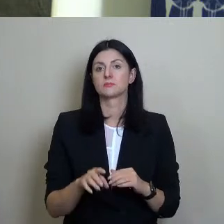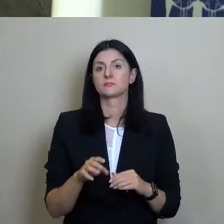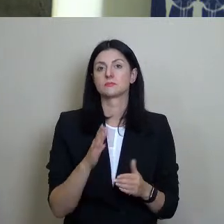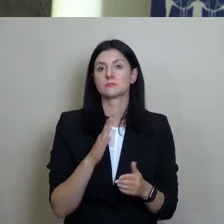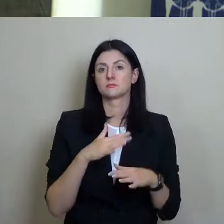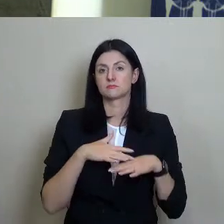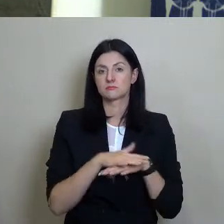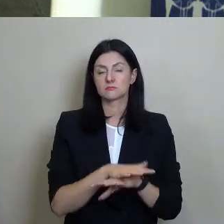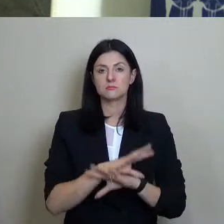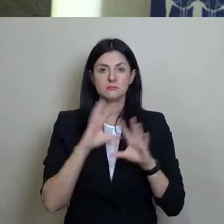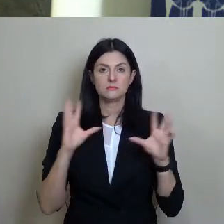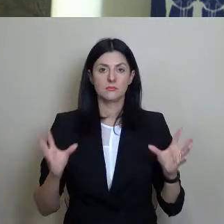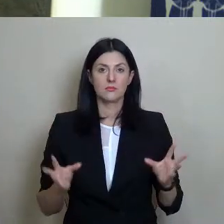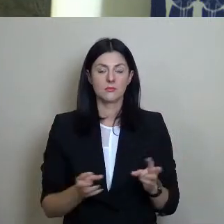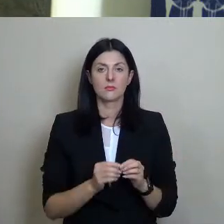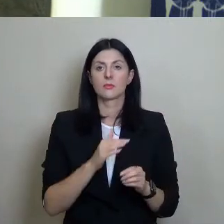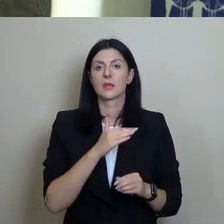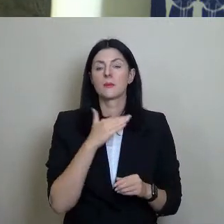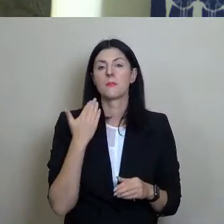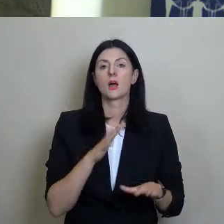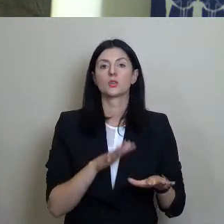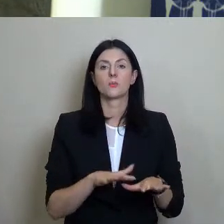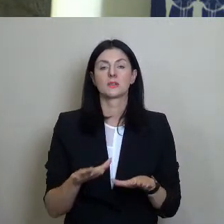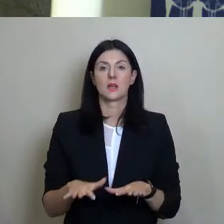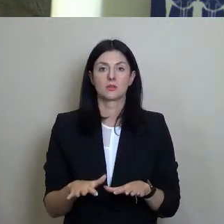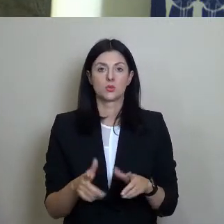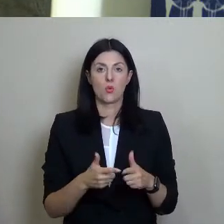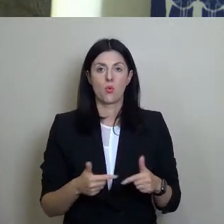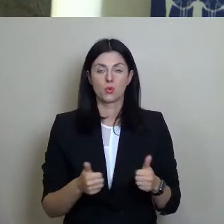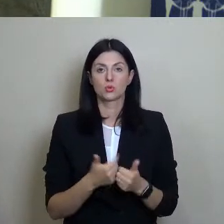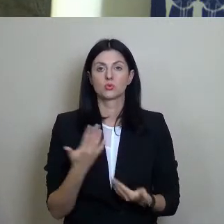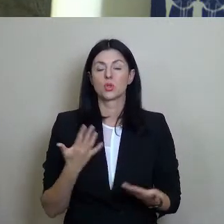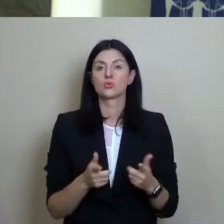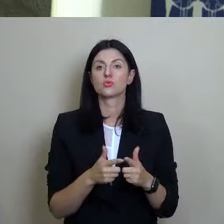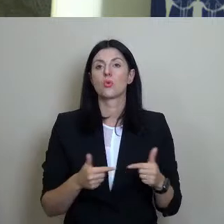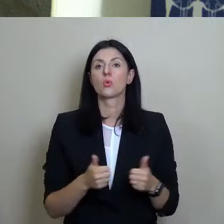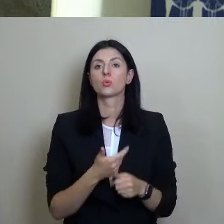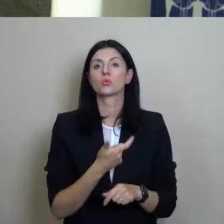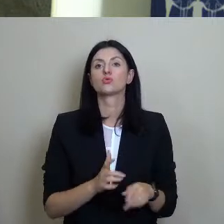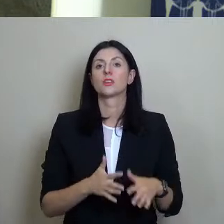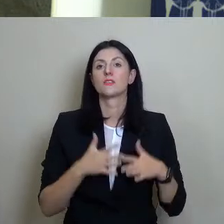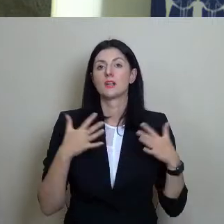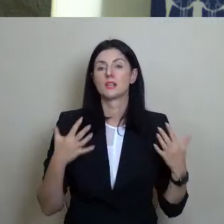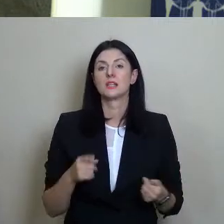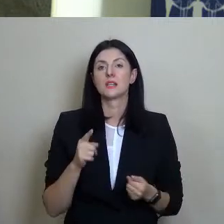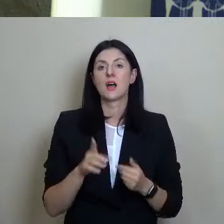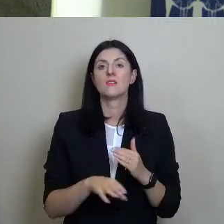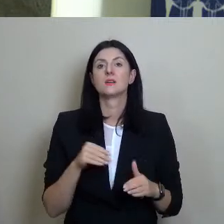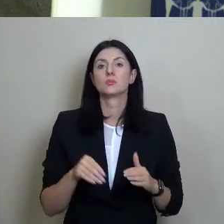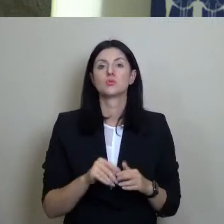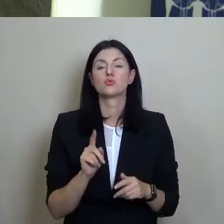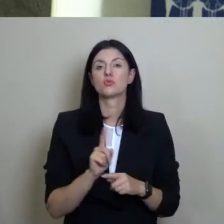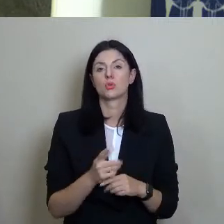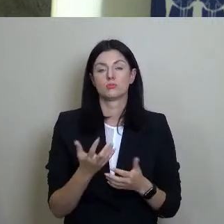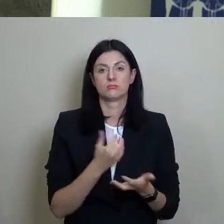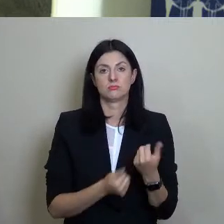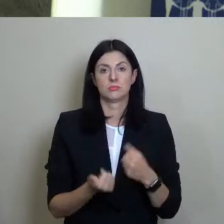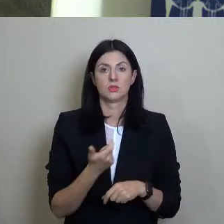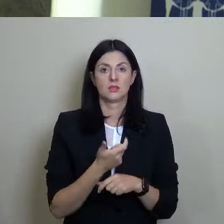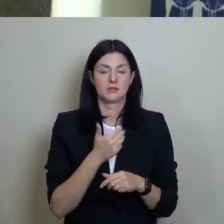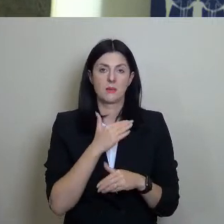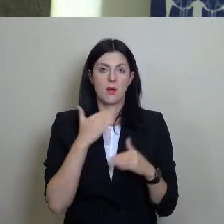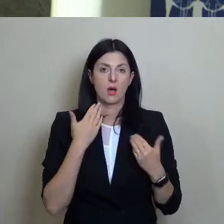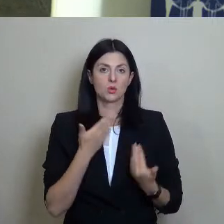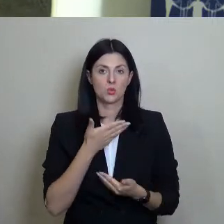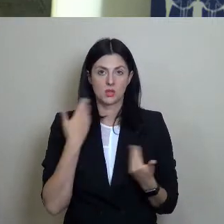also matters, because the quota is being calculated for all the elections in one mandate constituency.